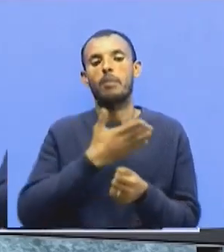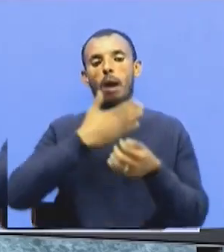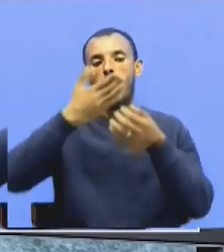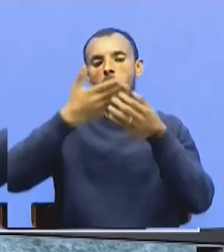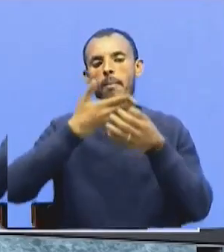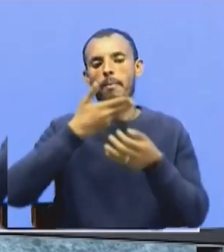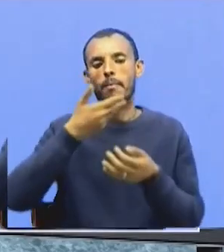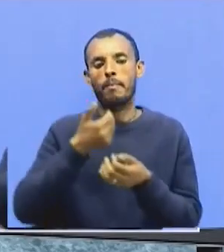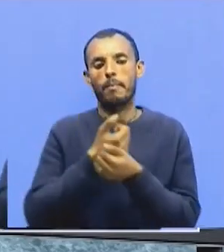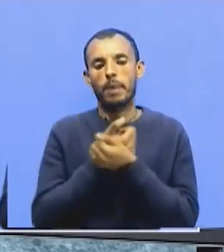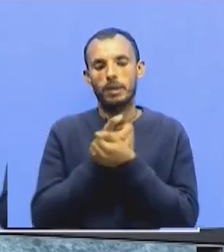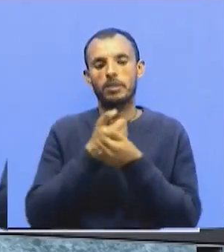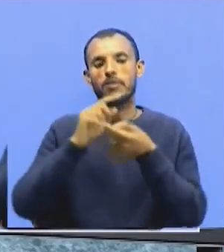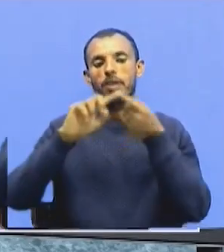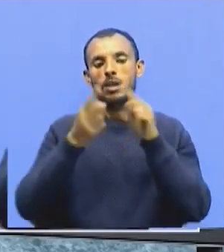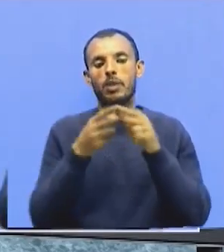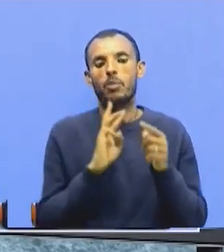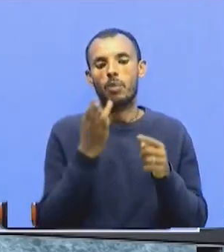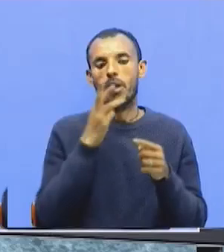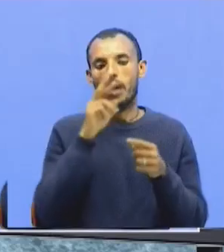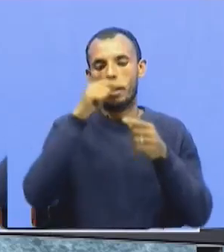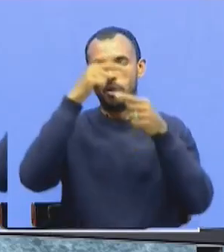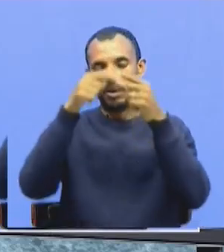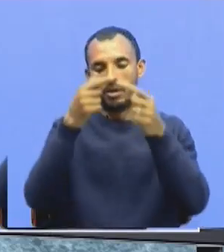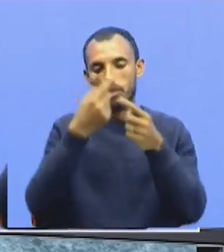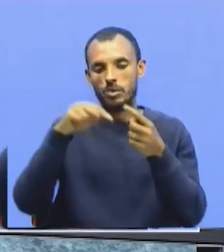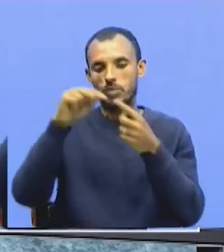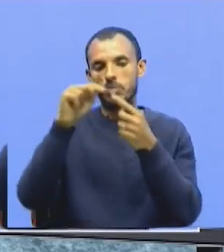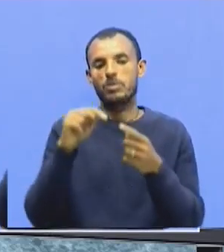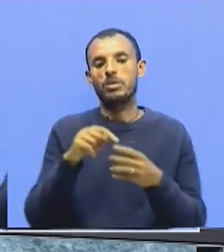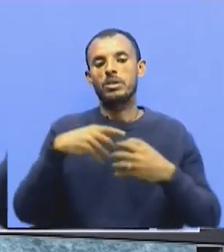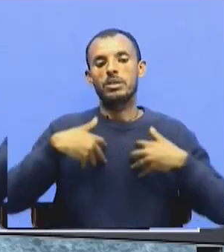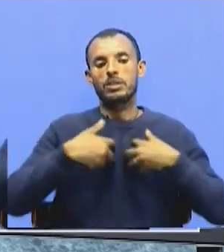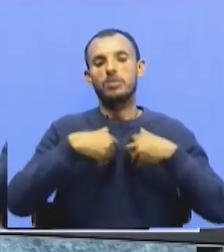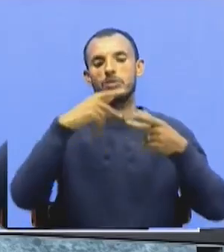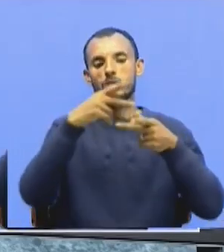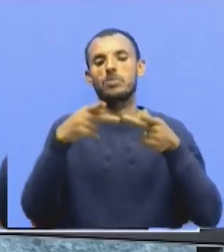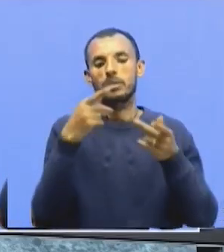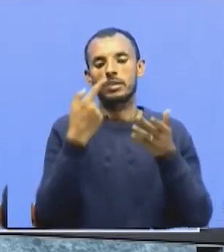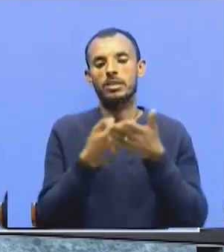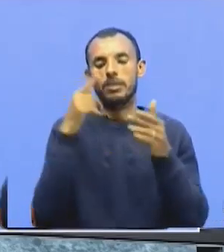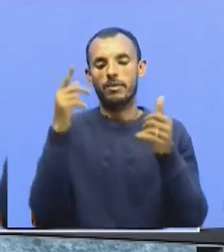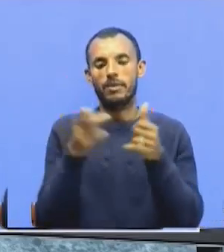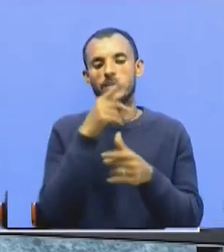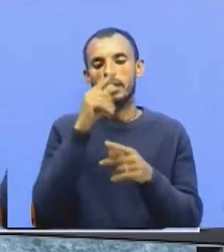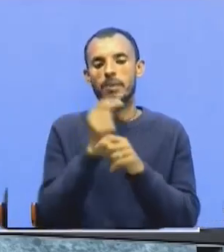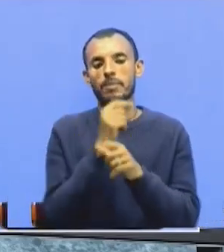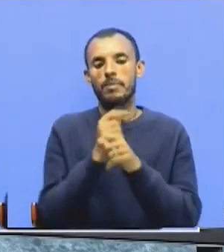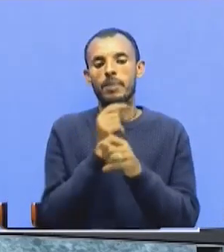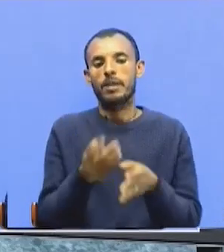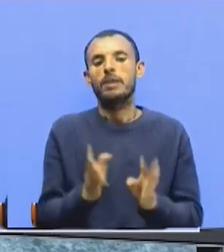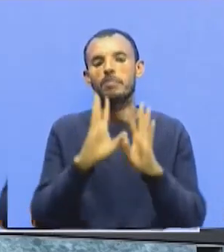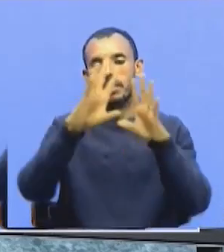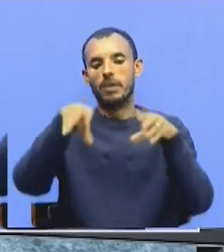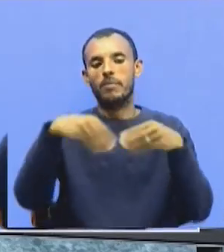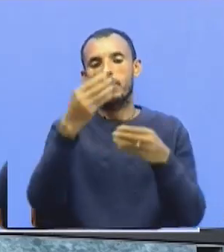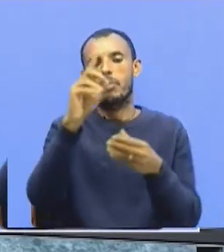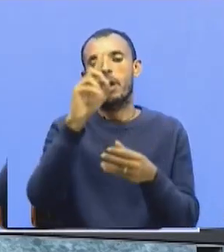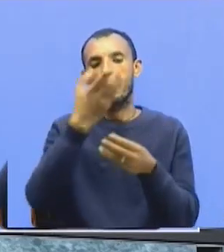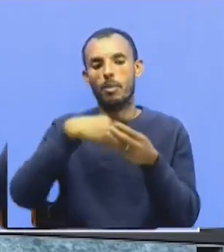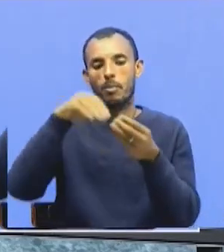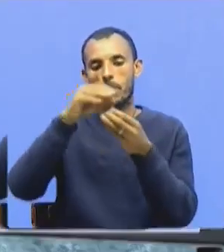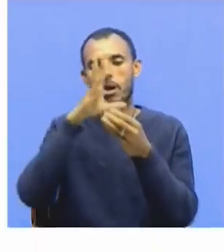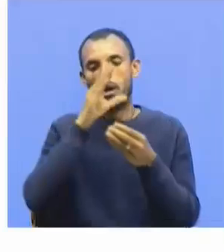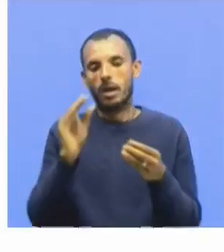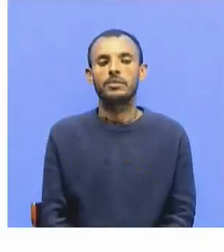friend. We are going to the zoo. This is the first activity. Let me give you one more and let us